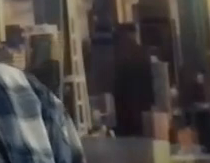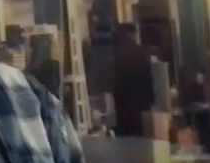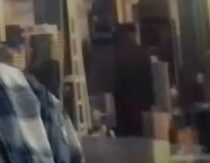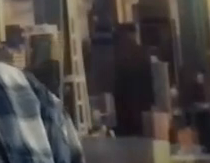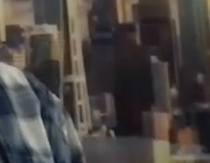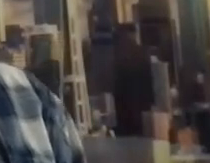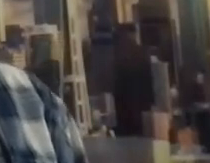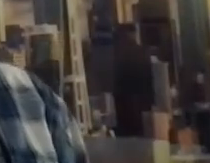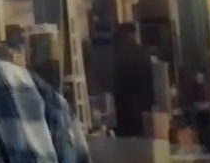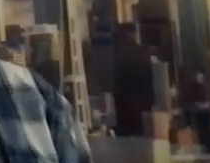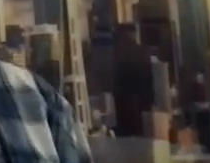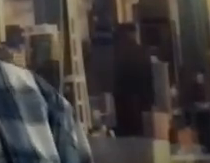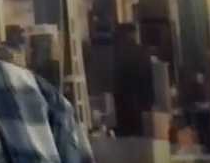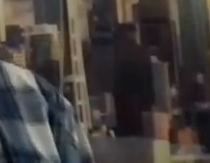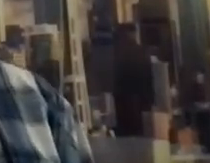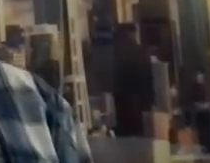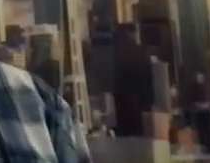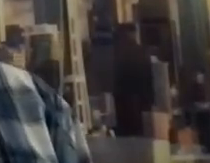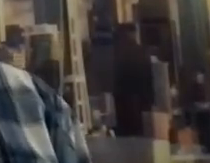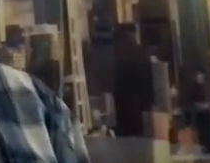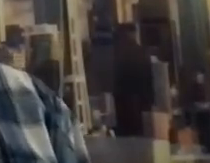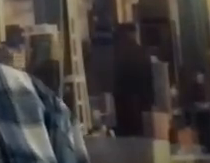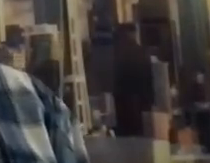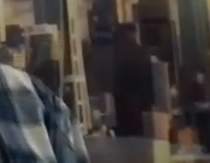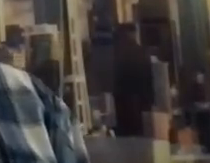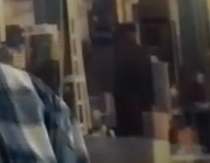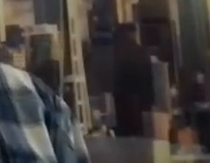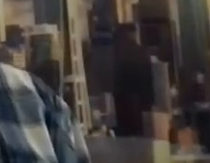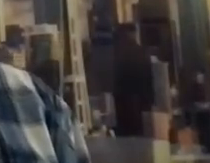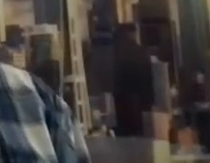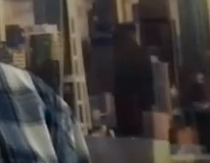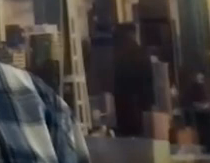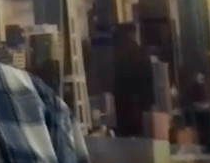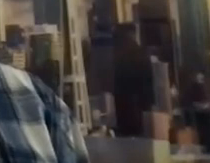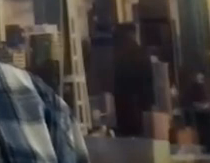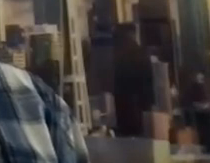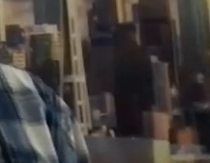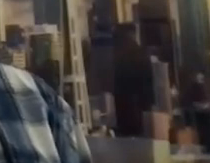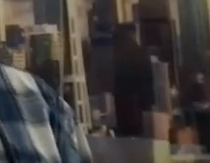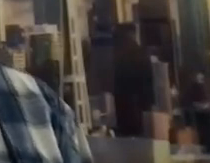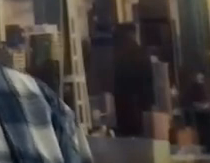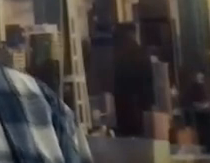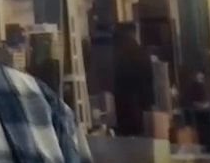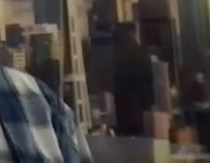one way or another, we'll take care of it. All right. Sounds good. Thank you.